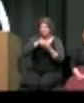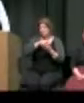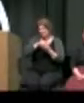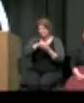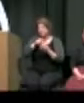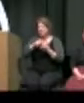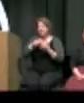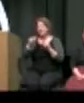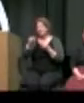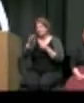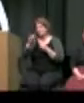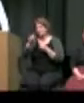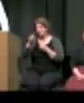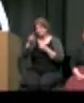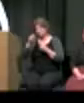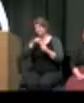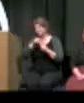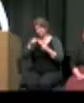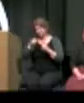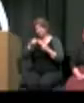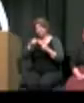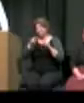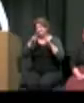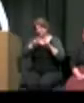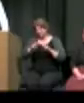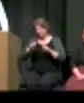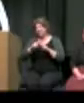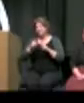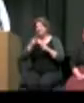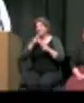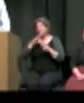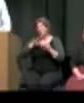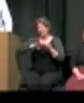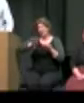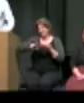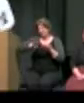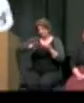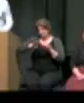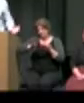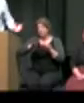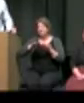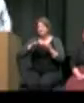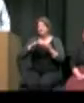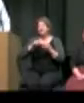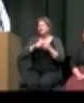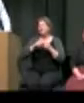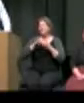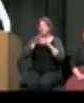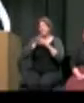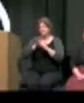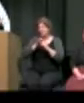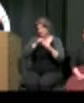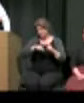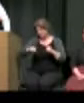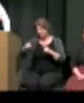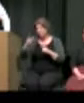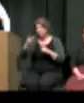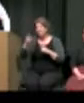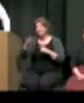on the processing. Just trying to get as much water out of the system as we can after pumping it 2.5 miles.